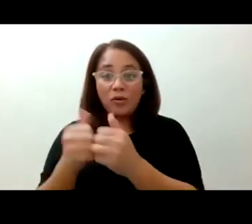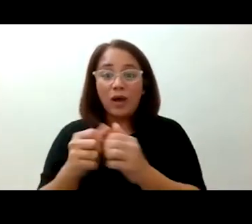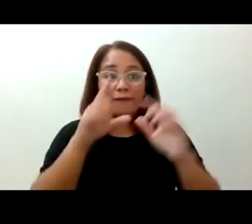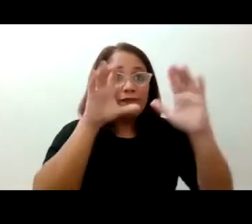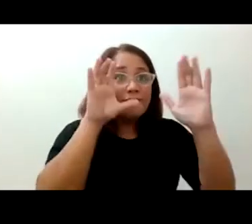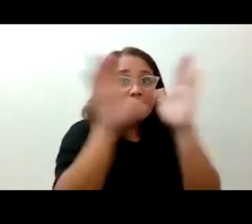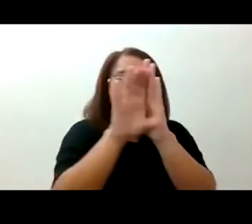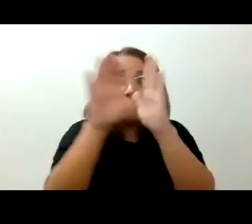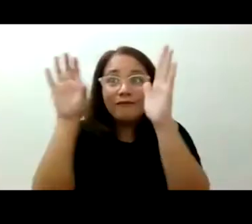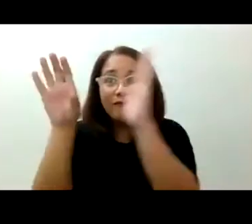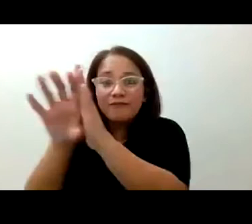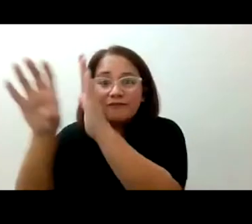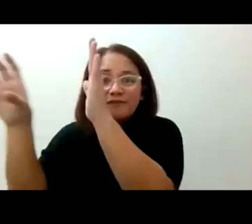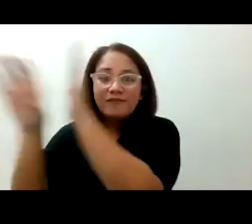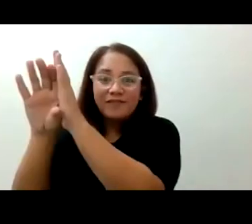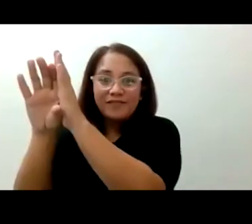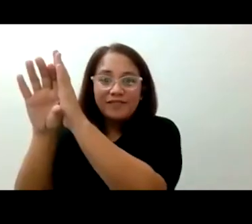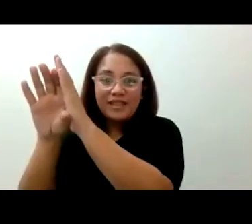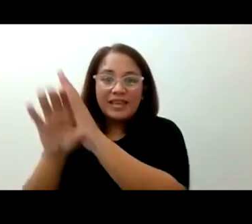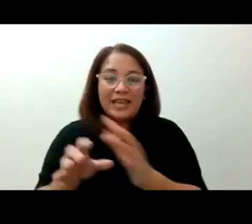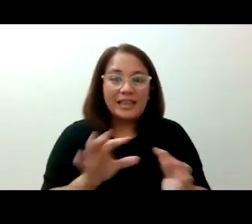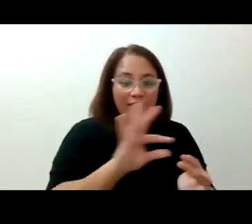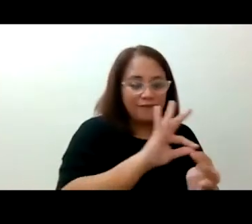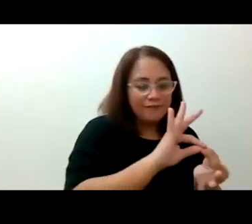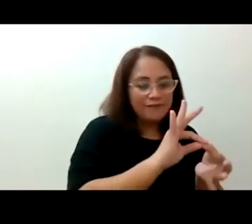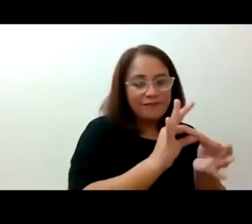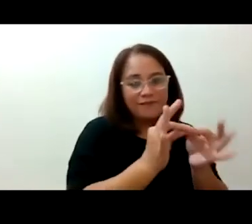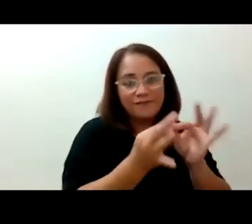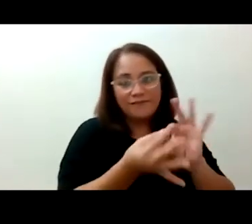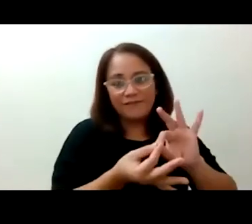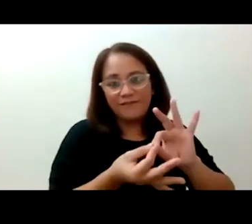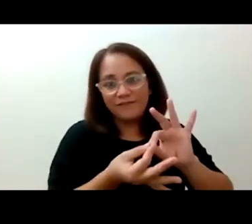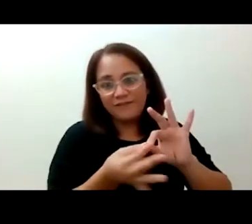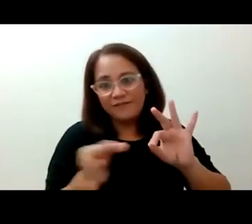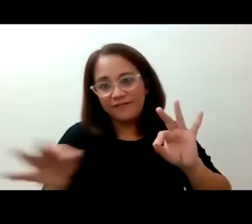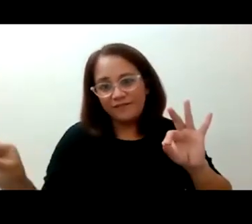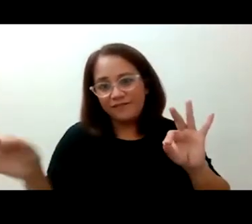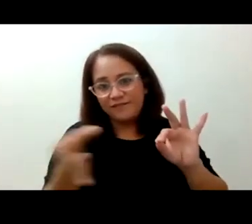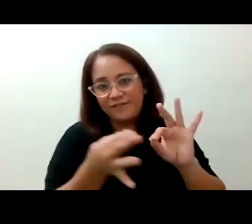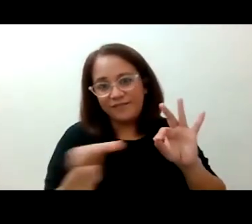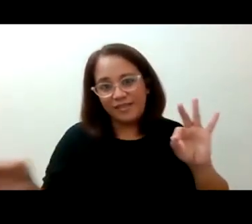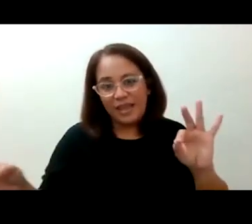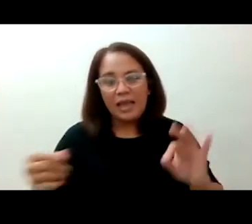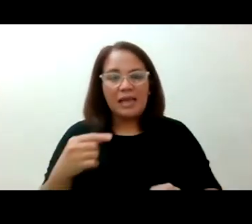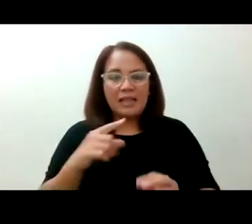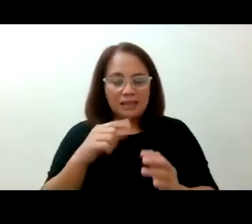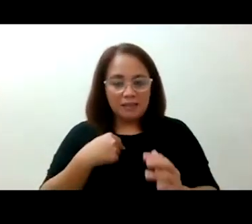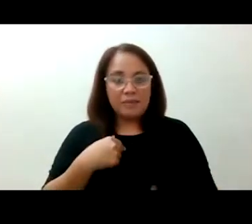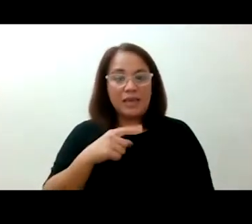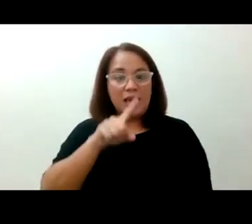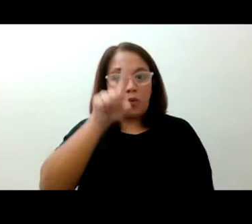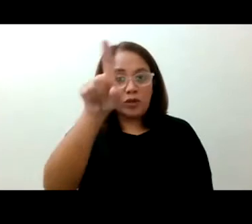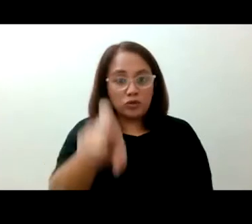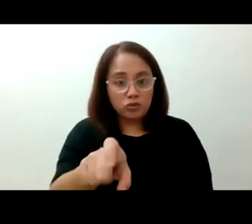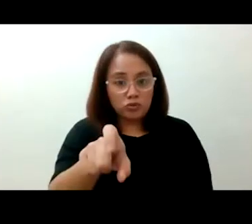plus the translation. And then I'll ask you questions about the grammar.